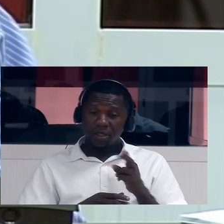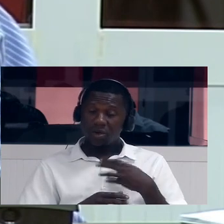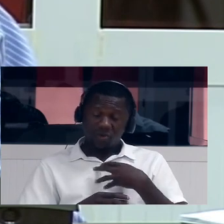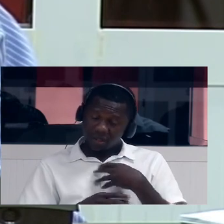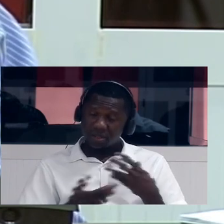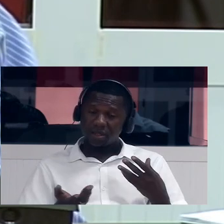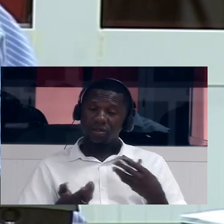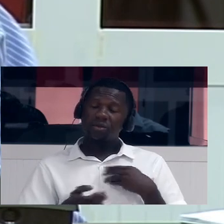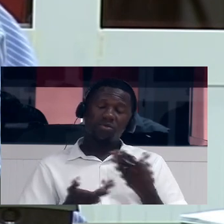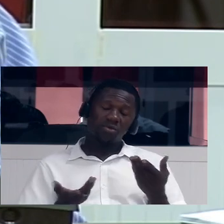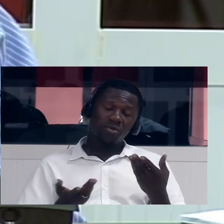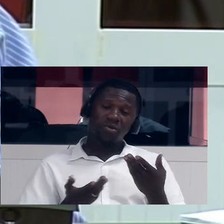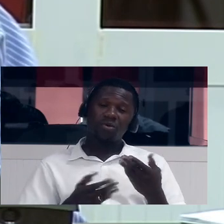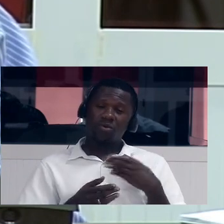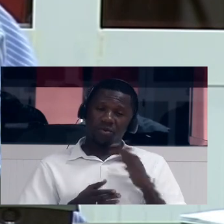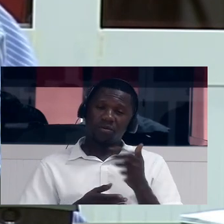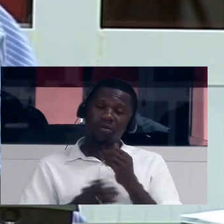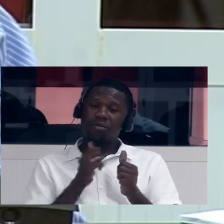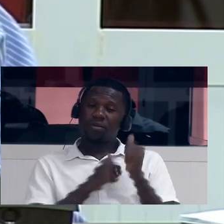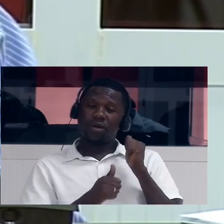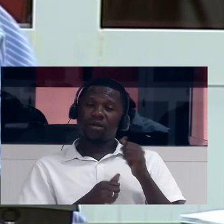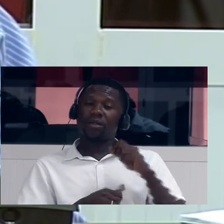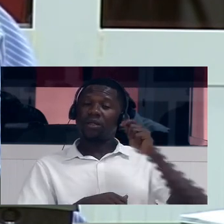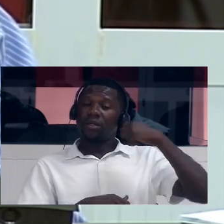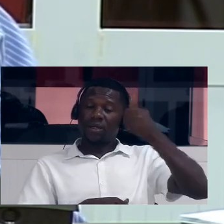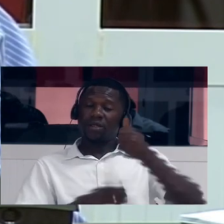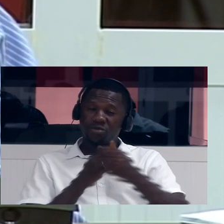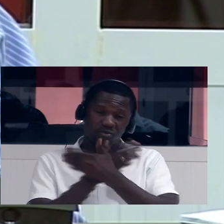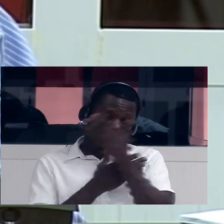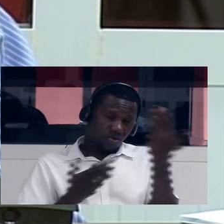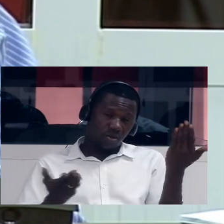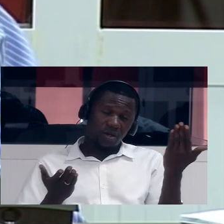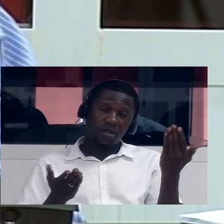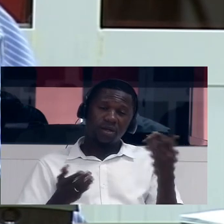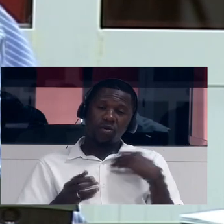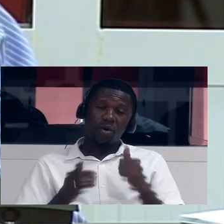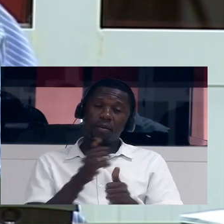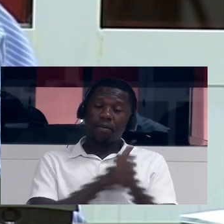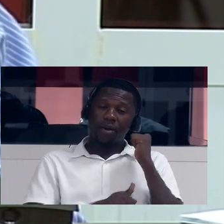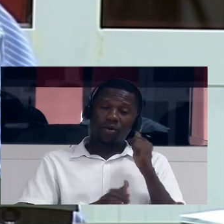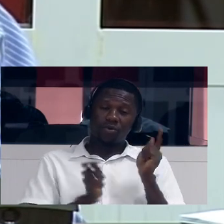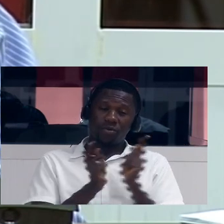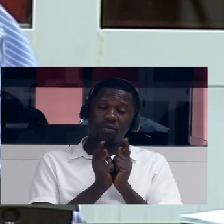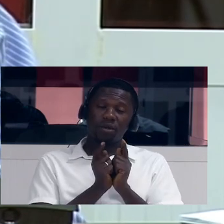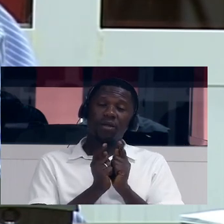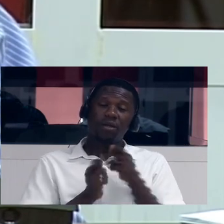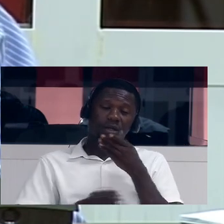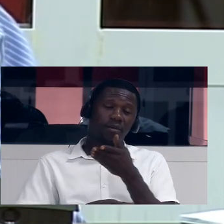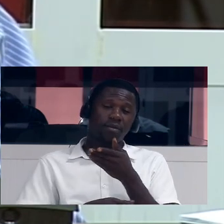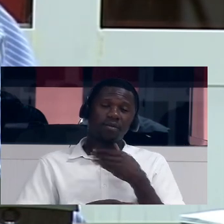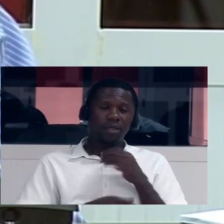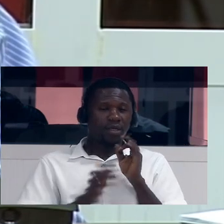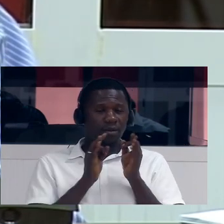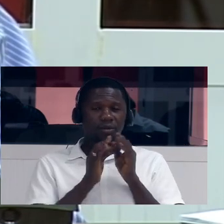went back, and the following morning, I think it was, I went back to him. And I said to him, look, I have